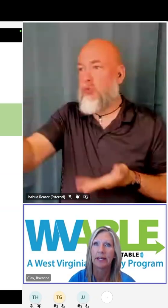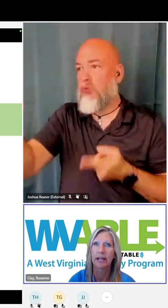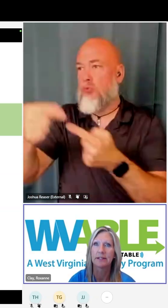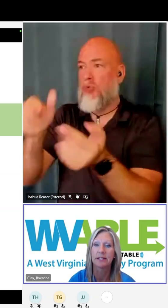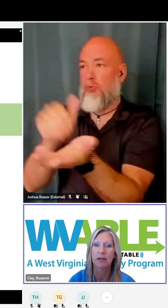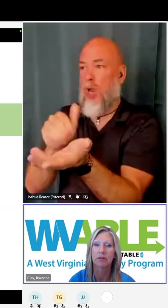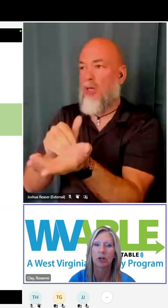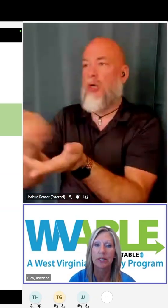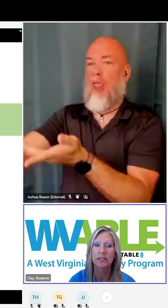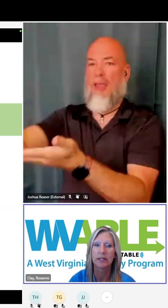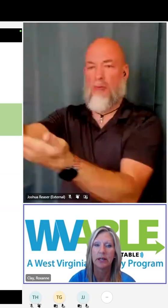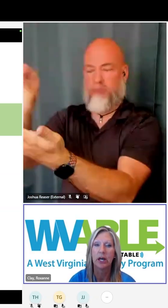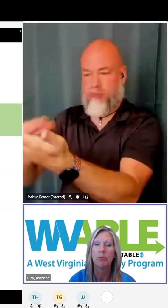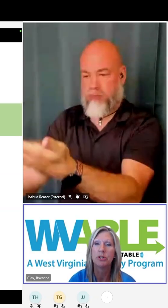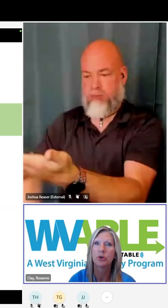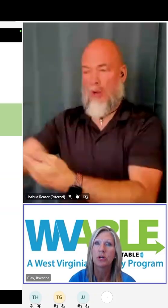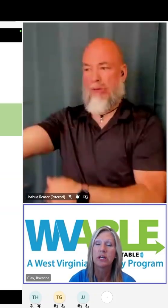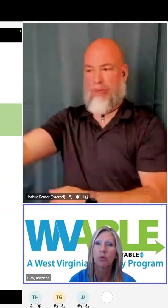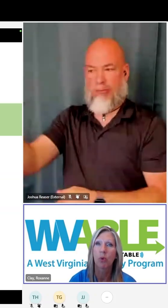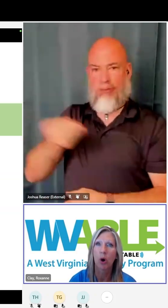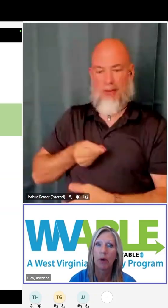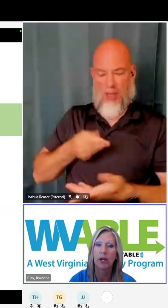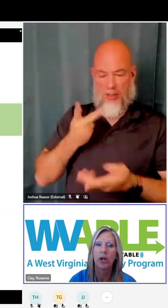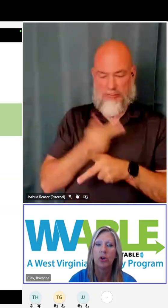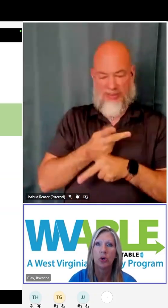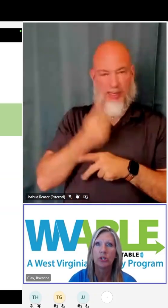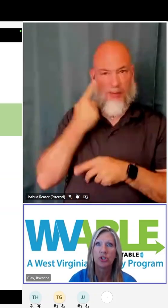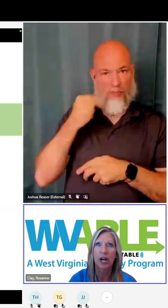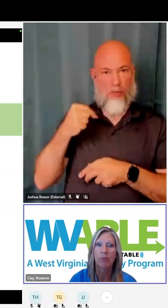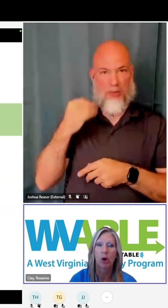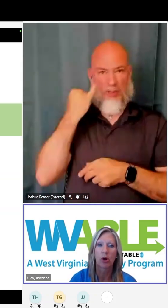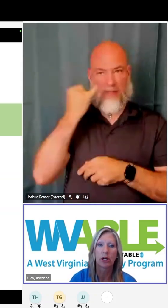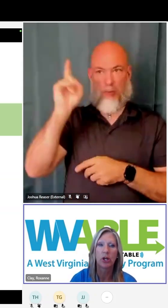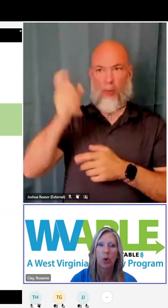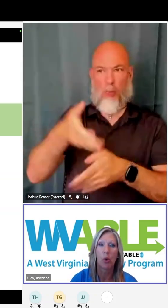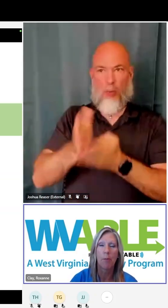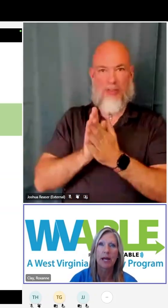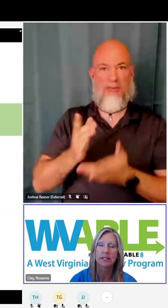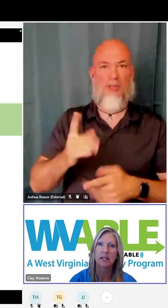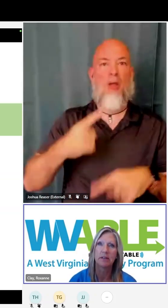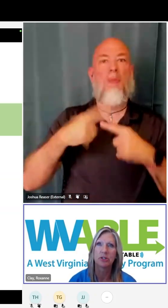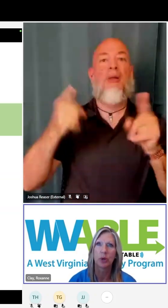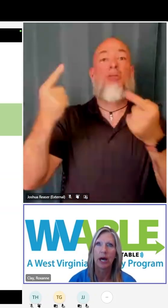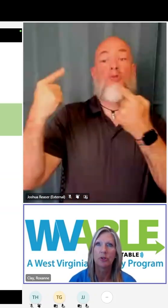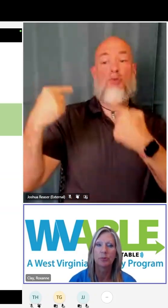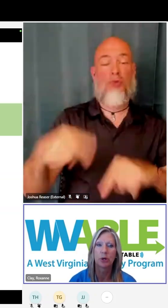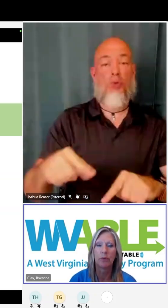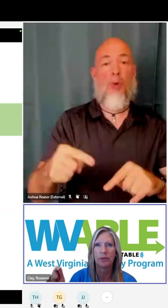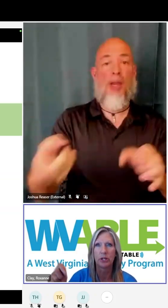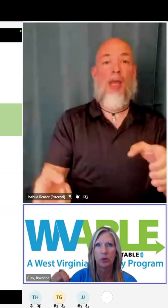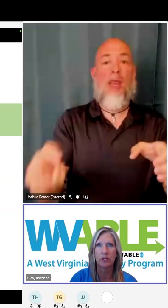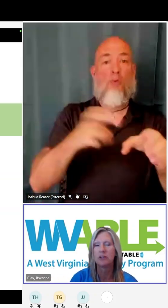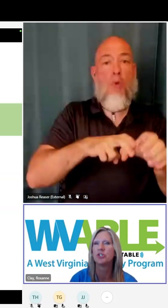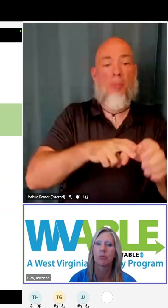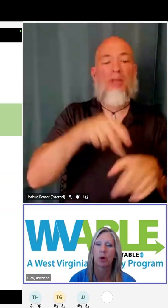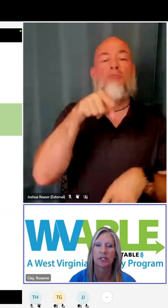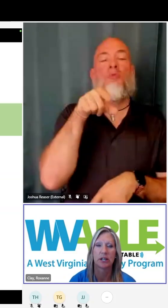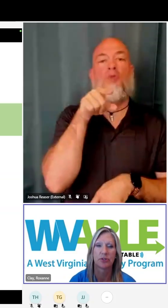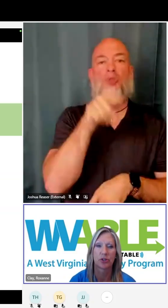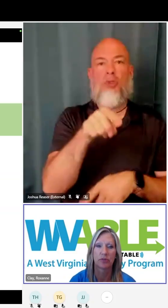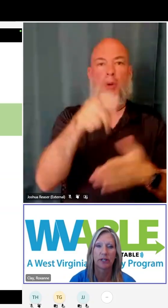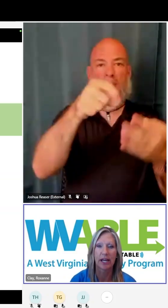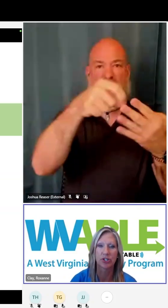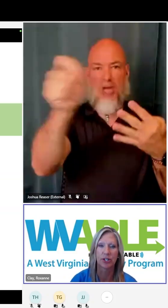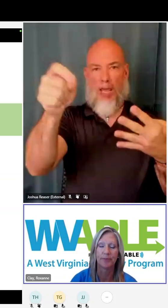on hand in case it's ever requested. But during the enrollment, you would check mark, what makes the individual eligible. You would then check